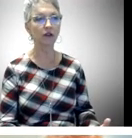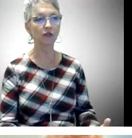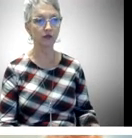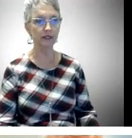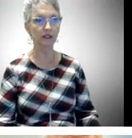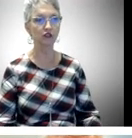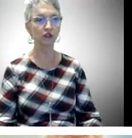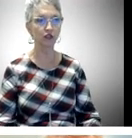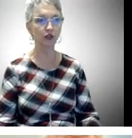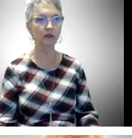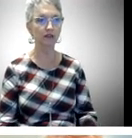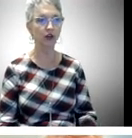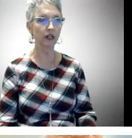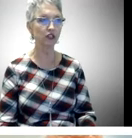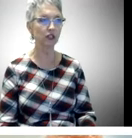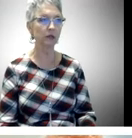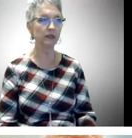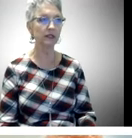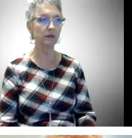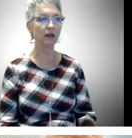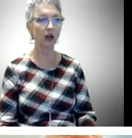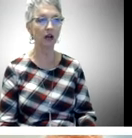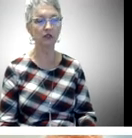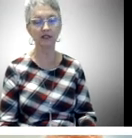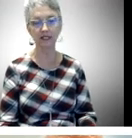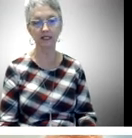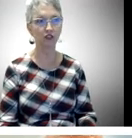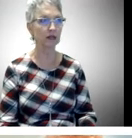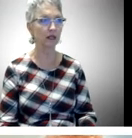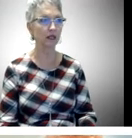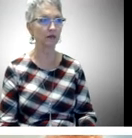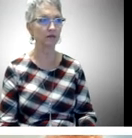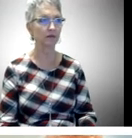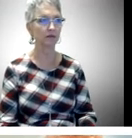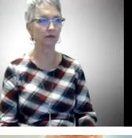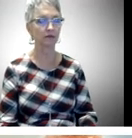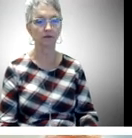important characteristics to determine if guardianship is a better option than decision making?